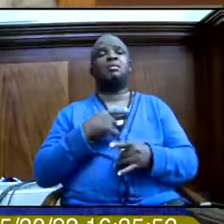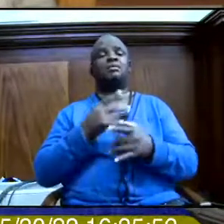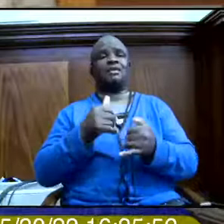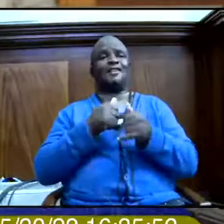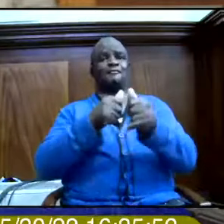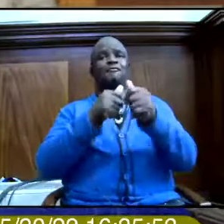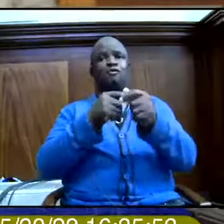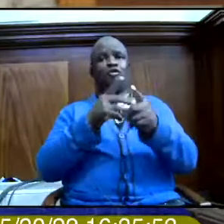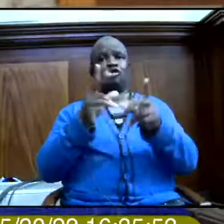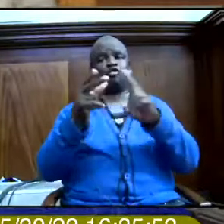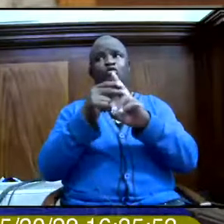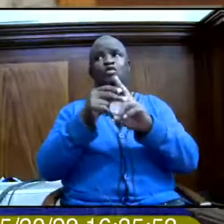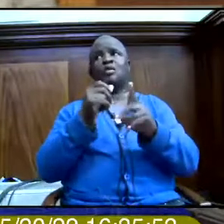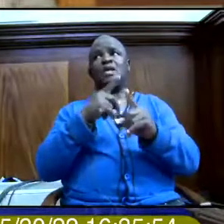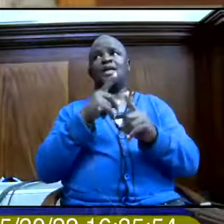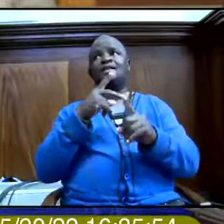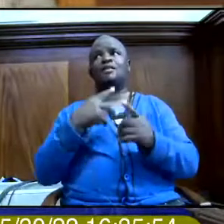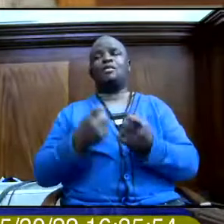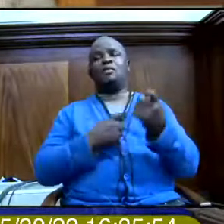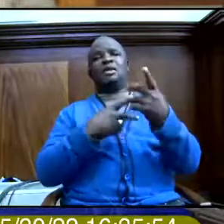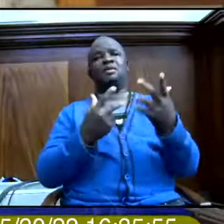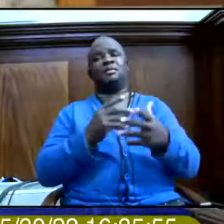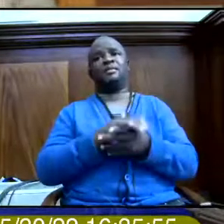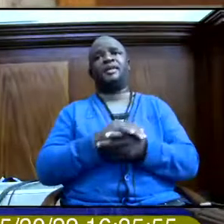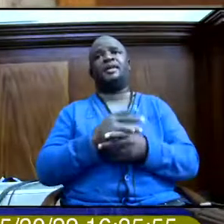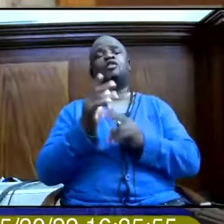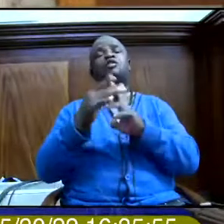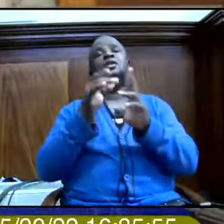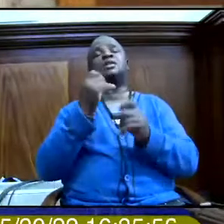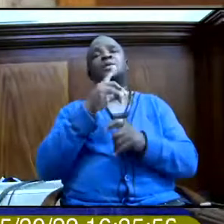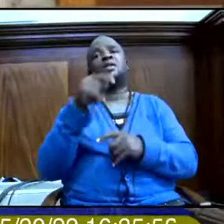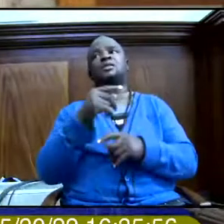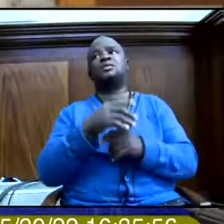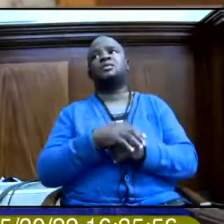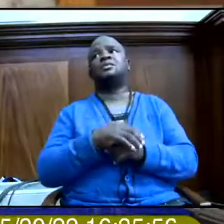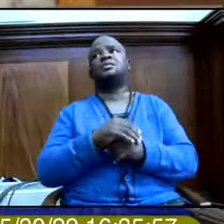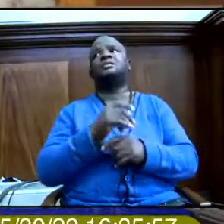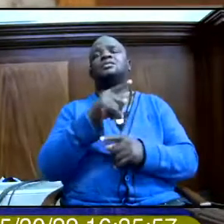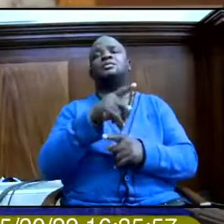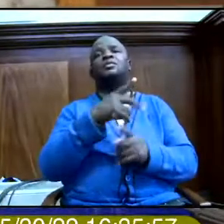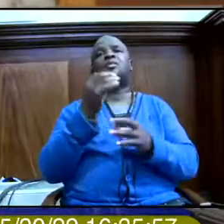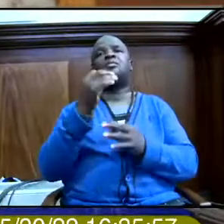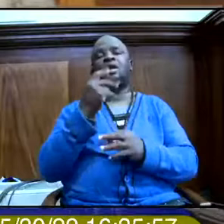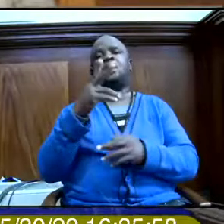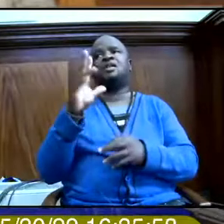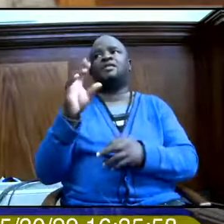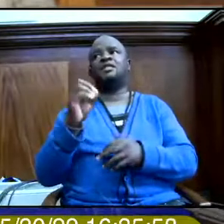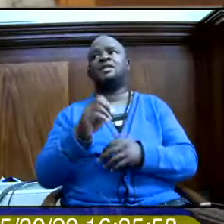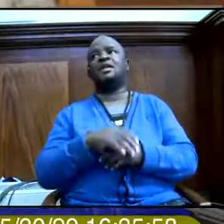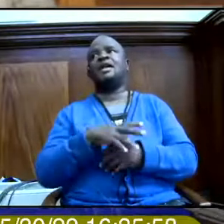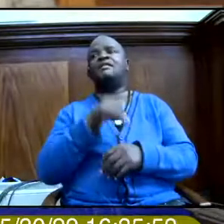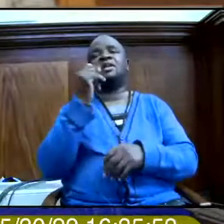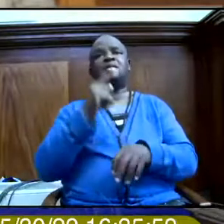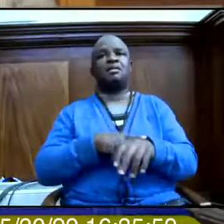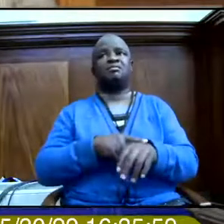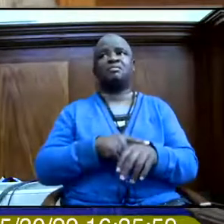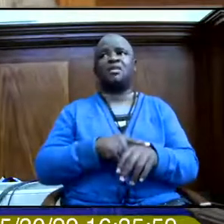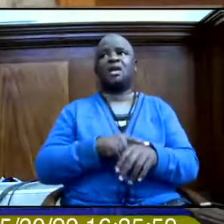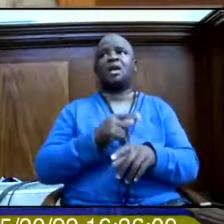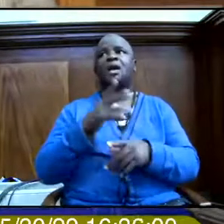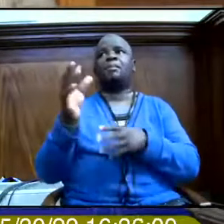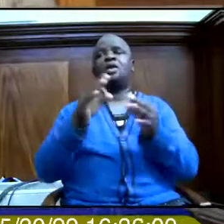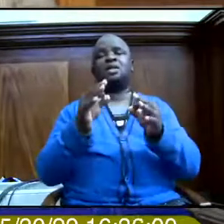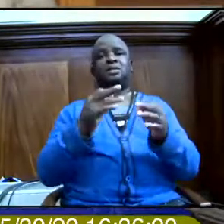tune of the unions the union say one thousand grand employee is saying 850. for the first time the